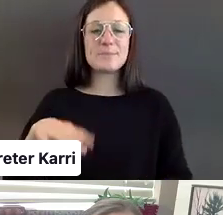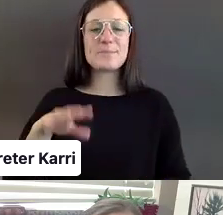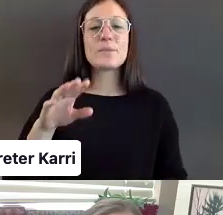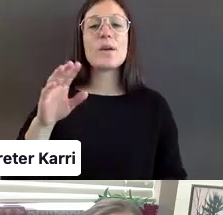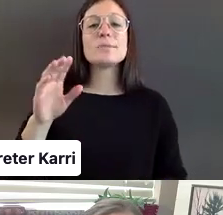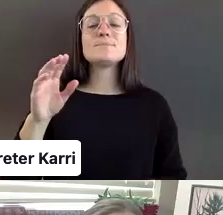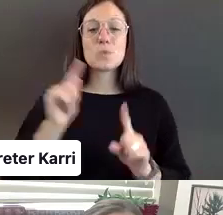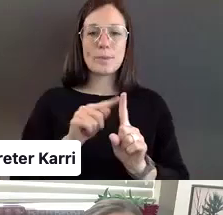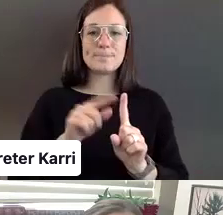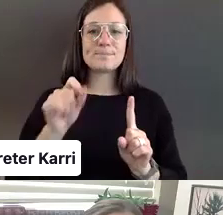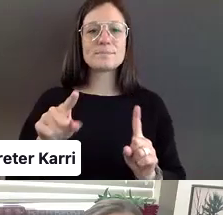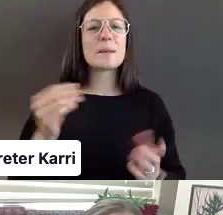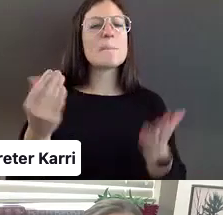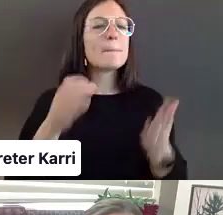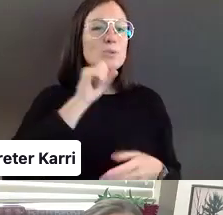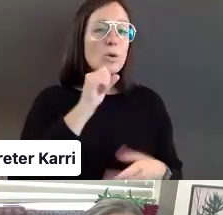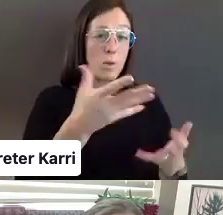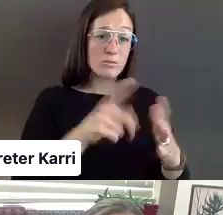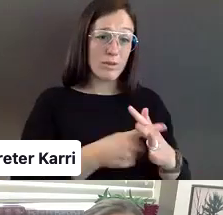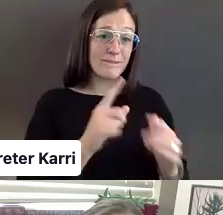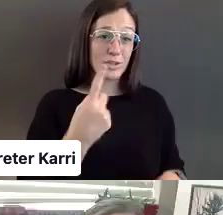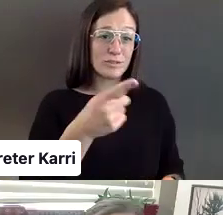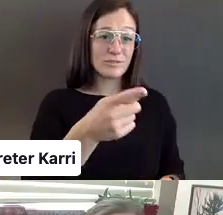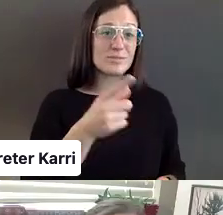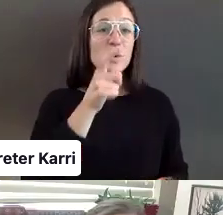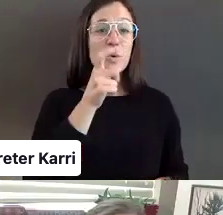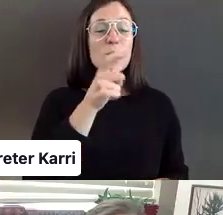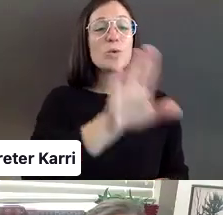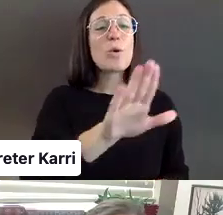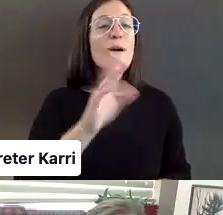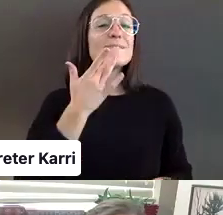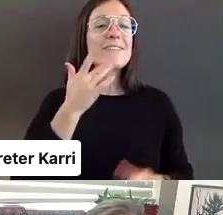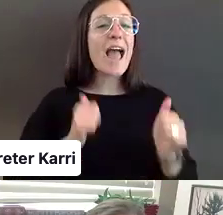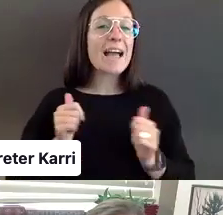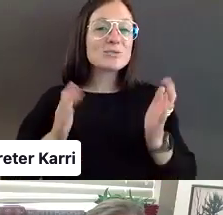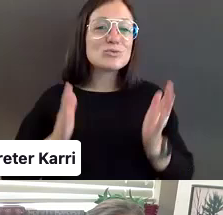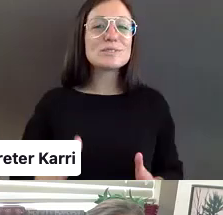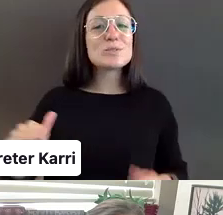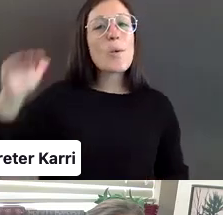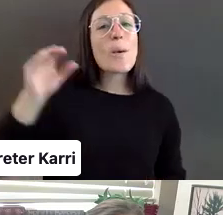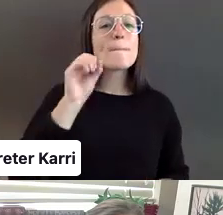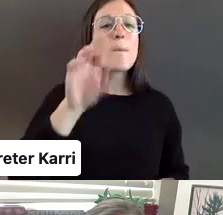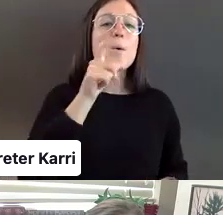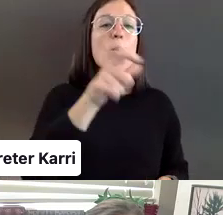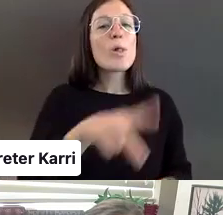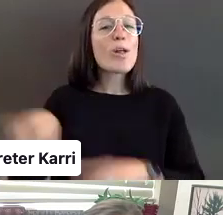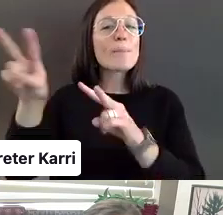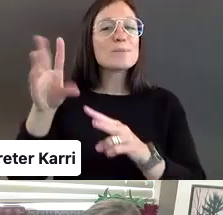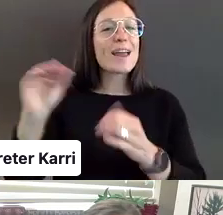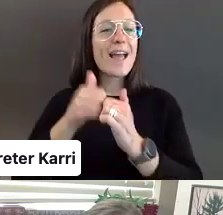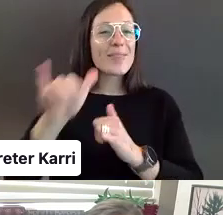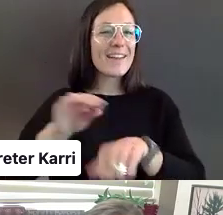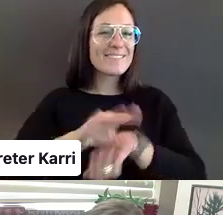is, and maybe Shoshana, you want to start first. Who were your favorite actresses growing up, or that you looked up to, and how did that affect